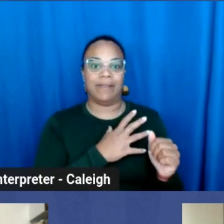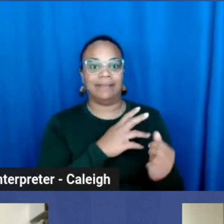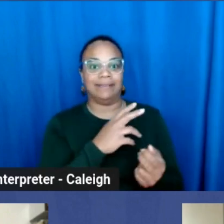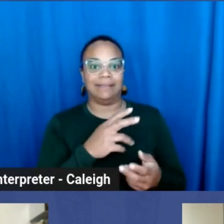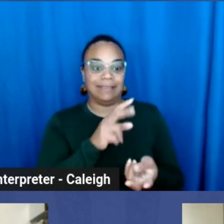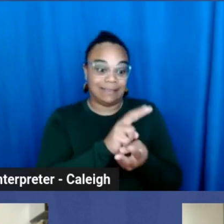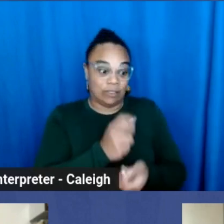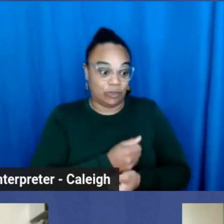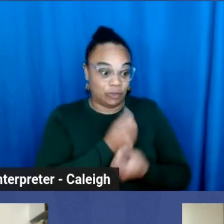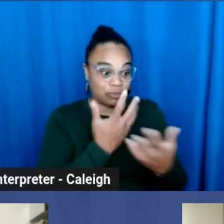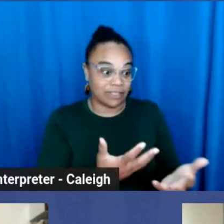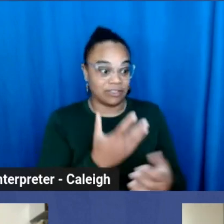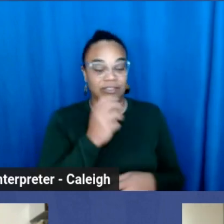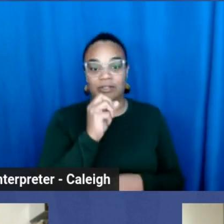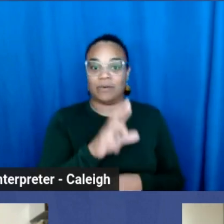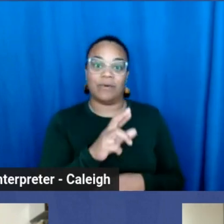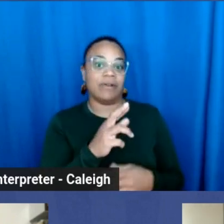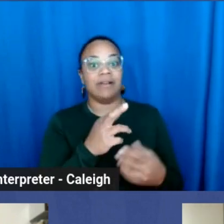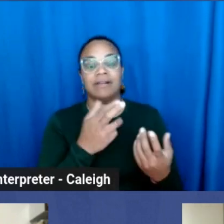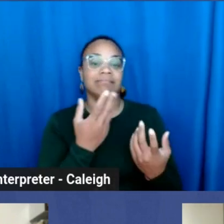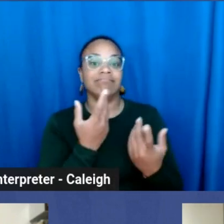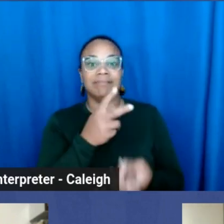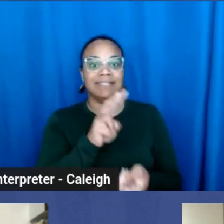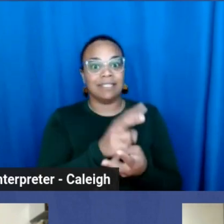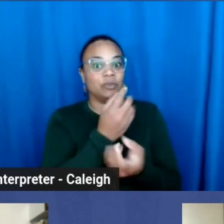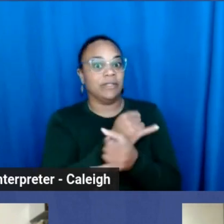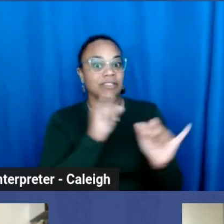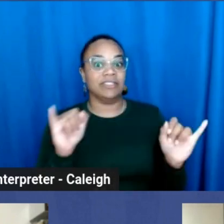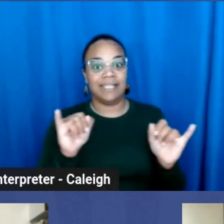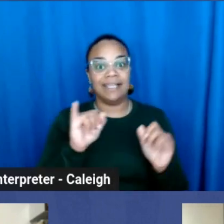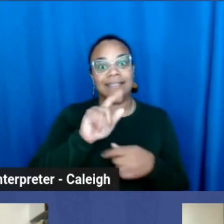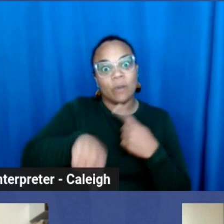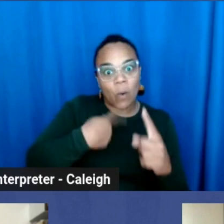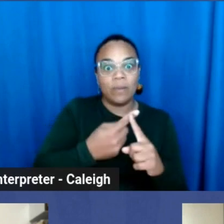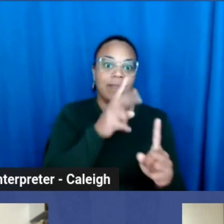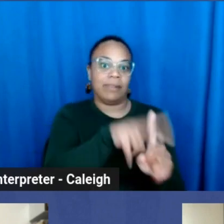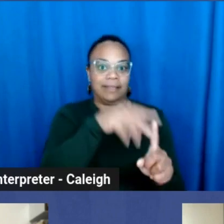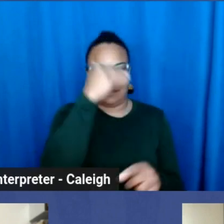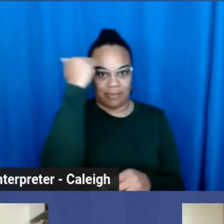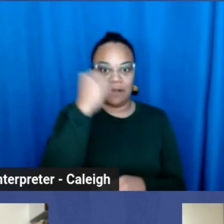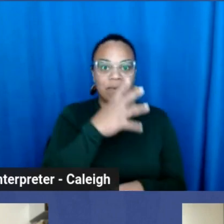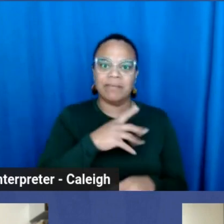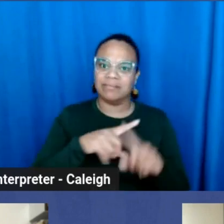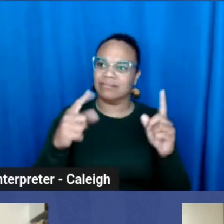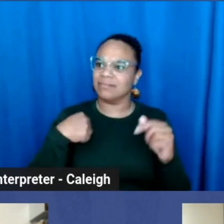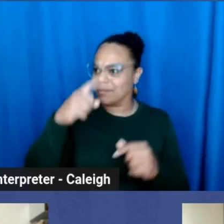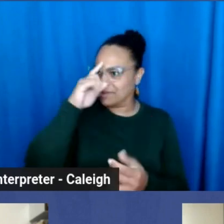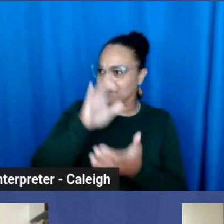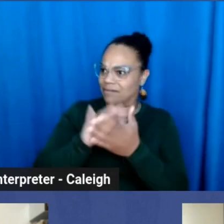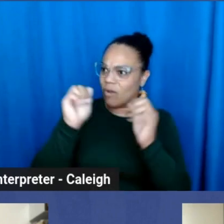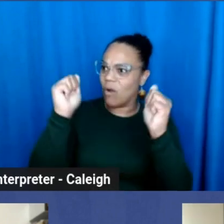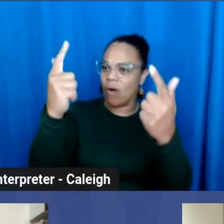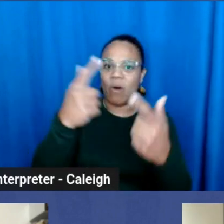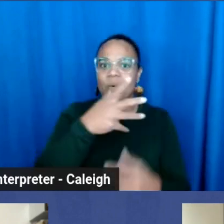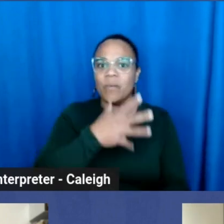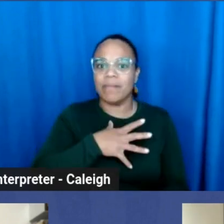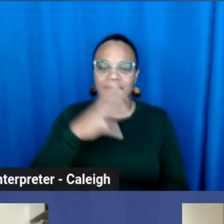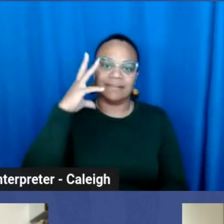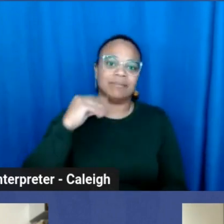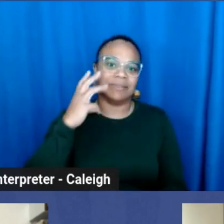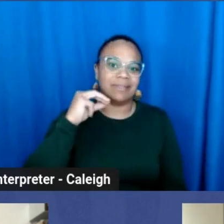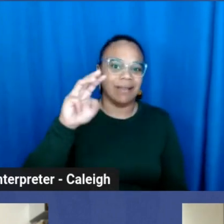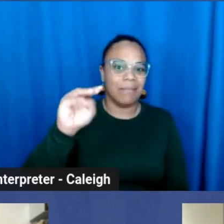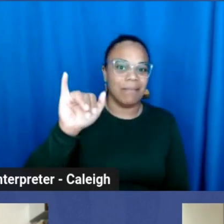agency is unique to Black women or women of color, I do believe that all women experience misogyny in one form